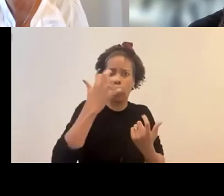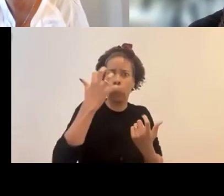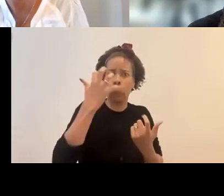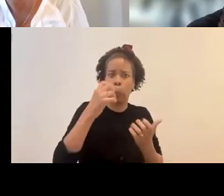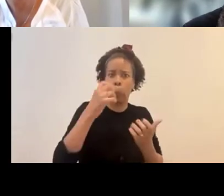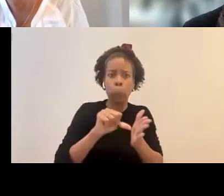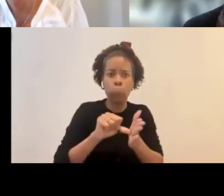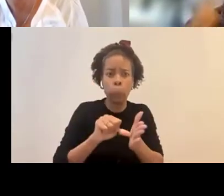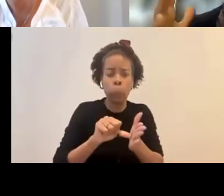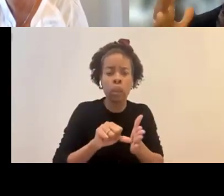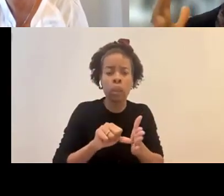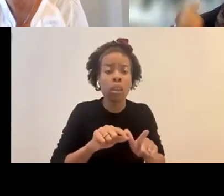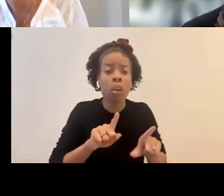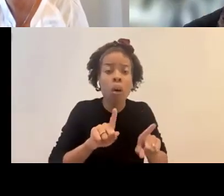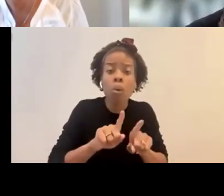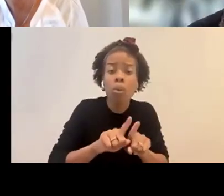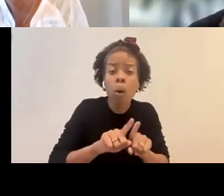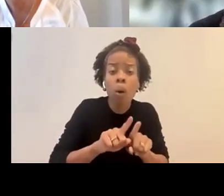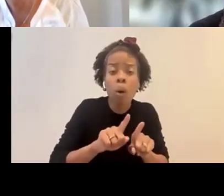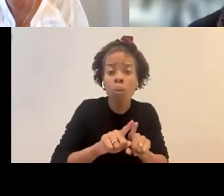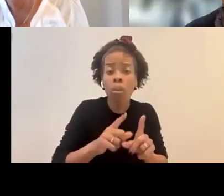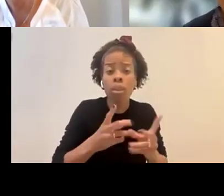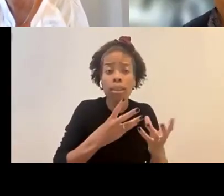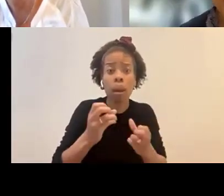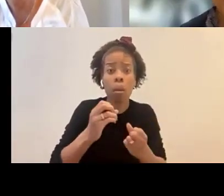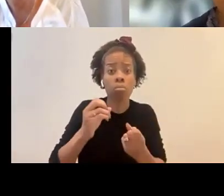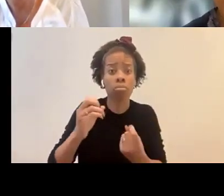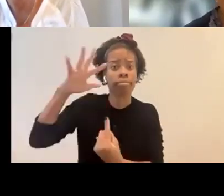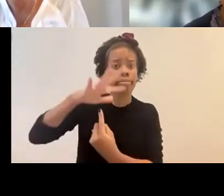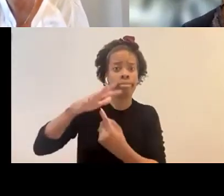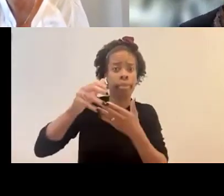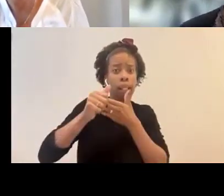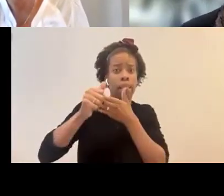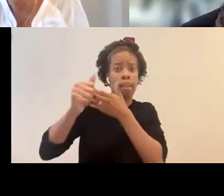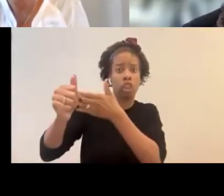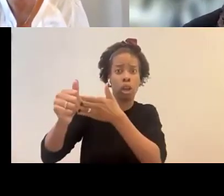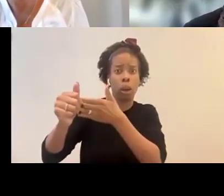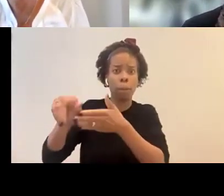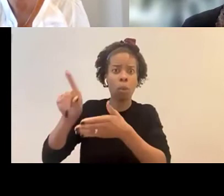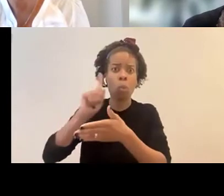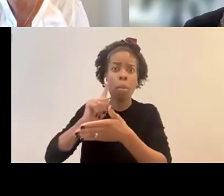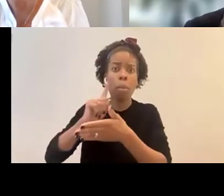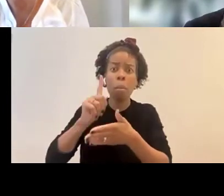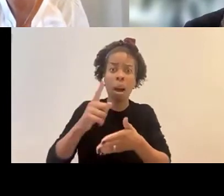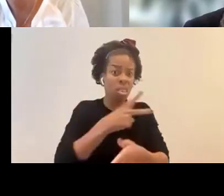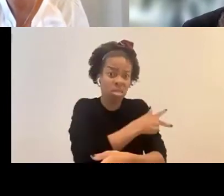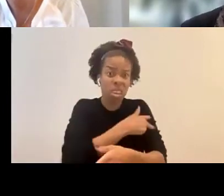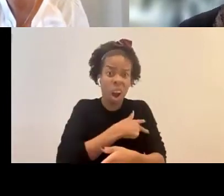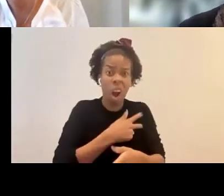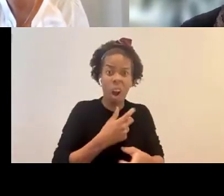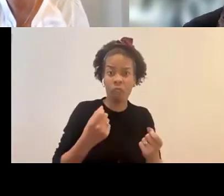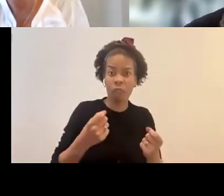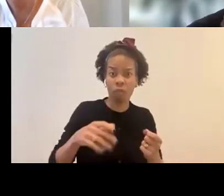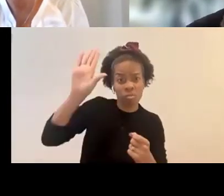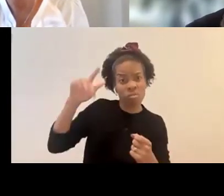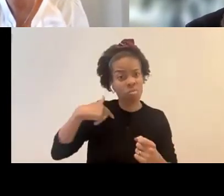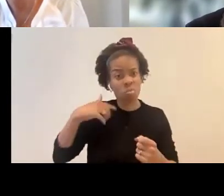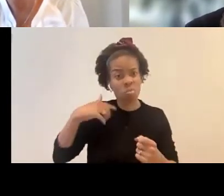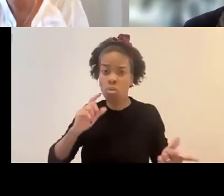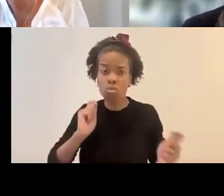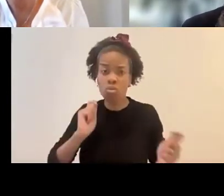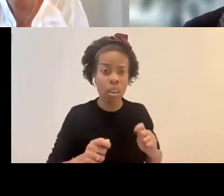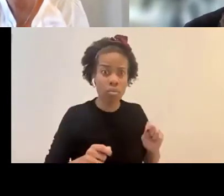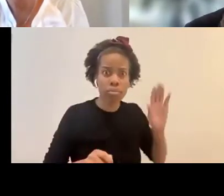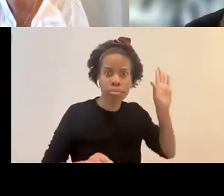also by the executive leadership, but it was really staff driven, clamoring for change, clamoring